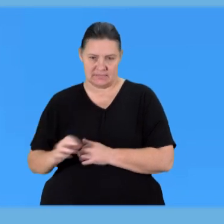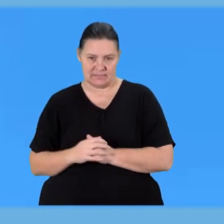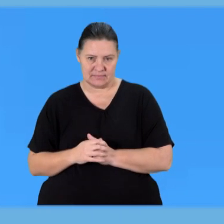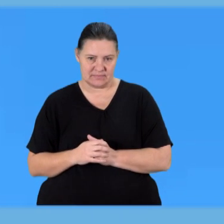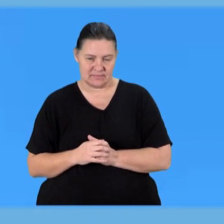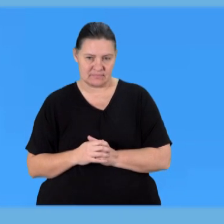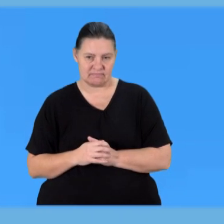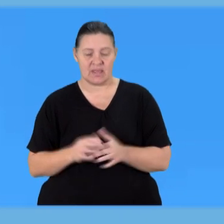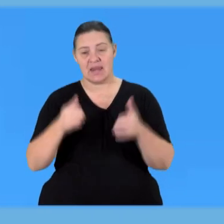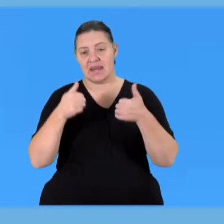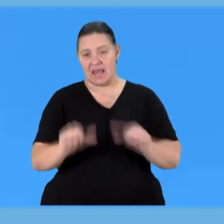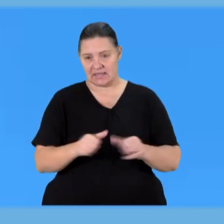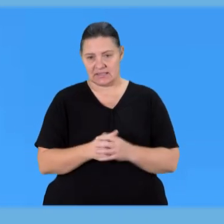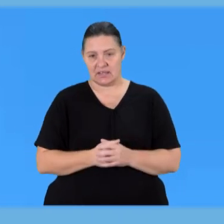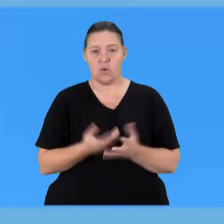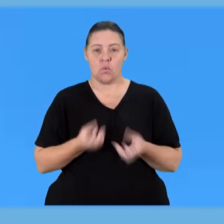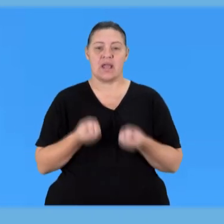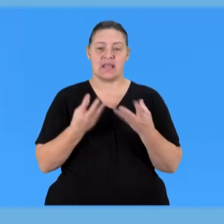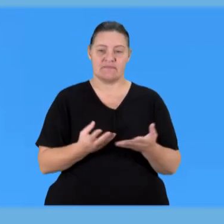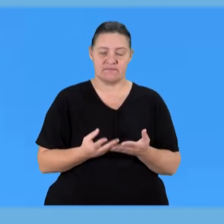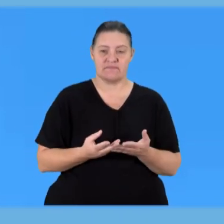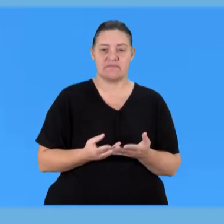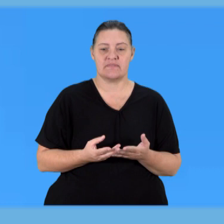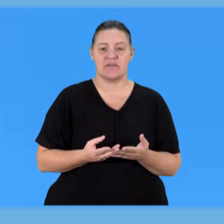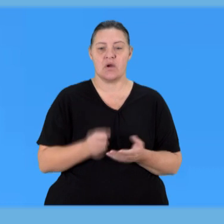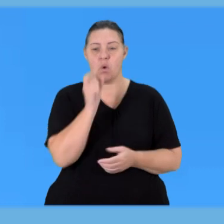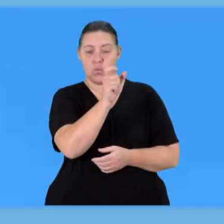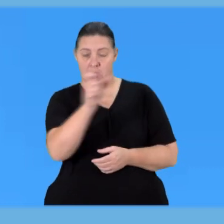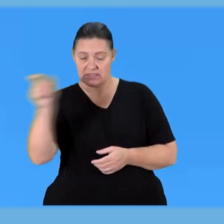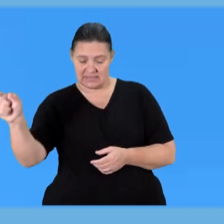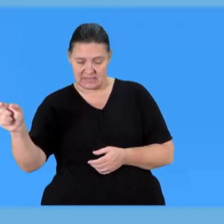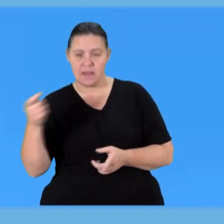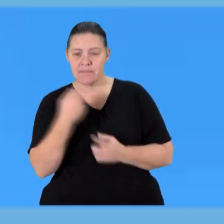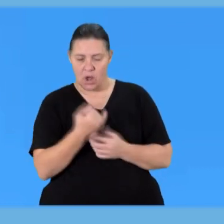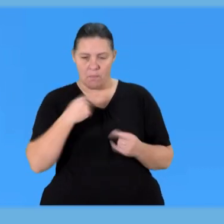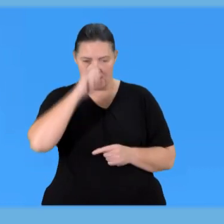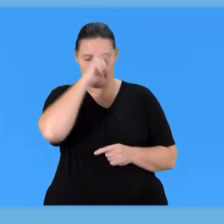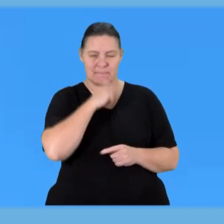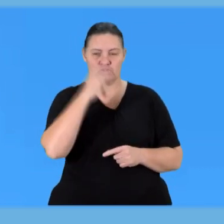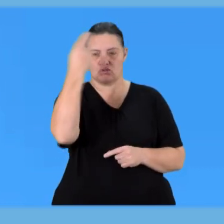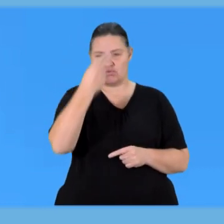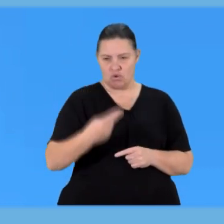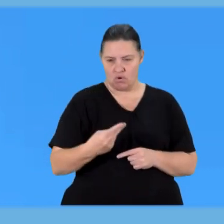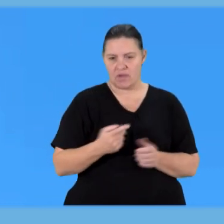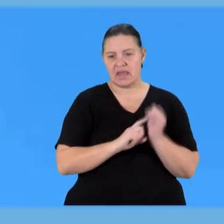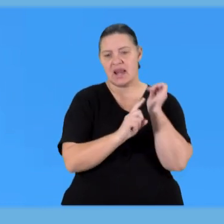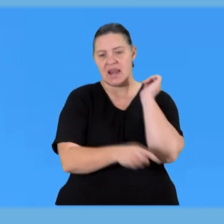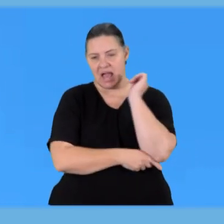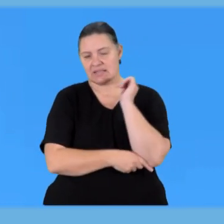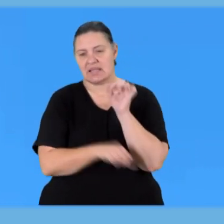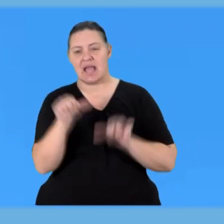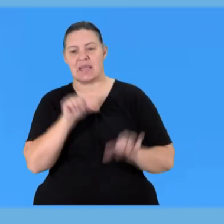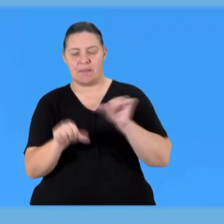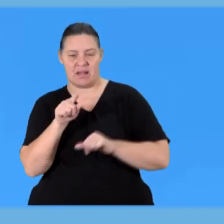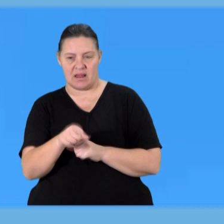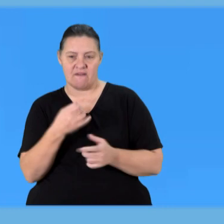Next. Now, we are given the weight equation. We need to draw a picture of that weight equation, and then lastly, write the